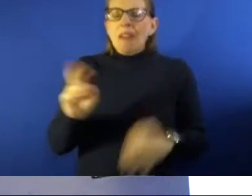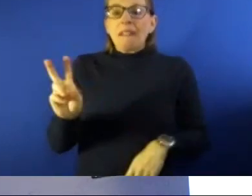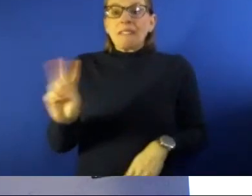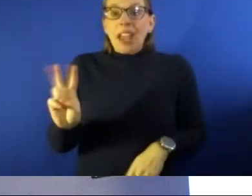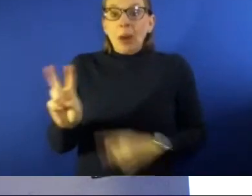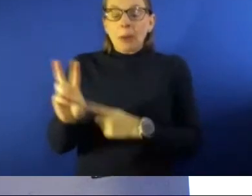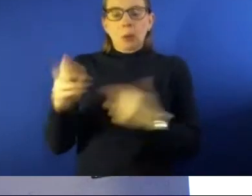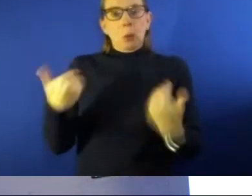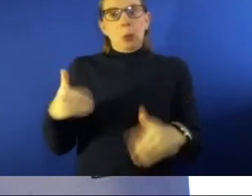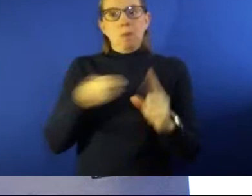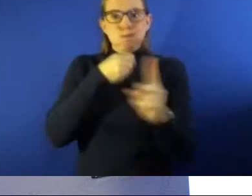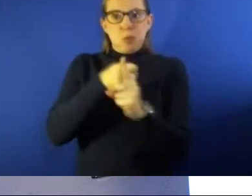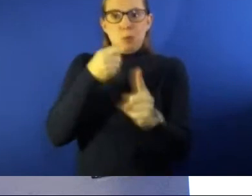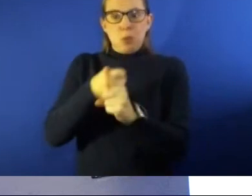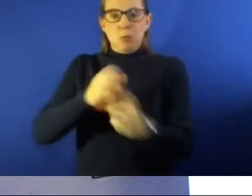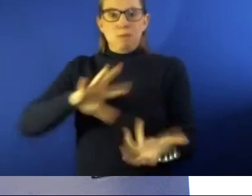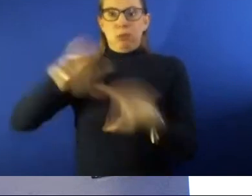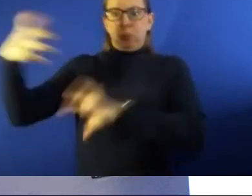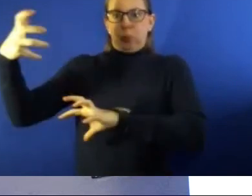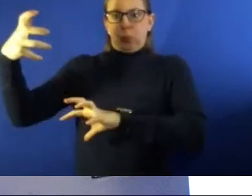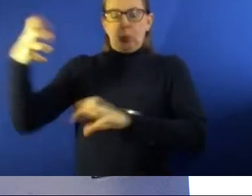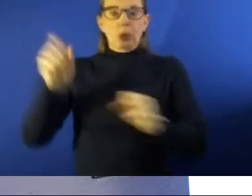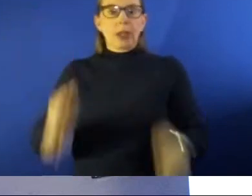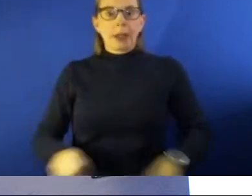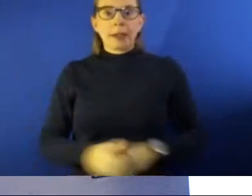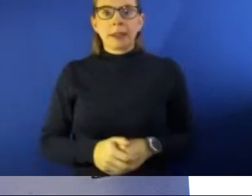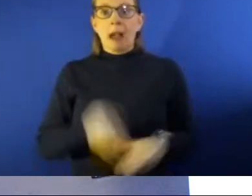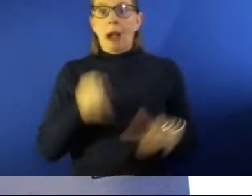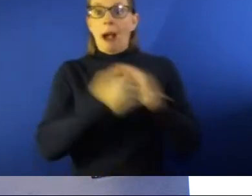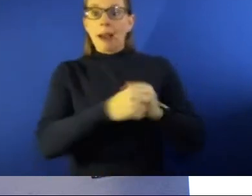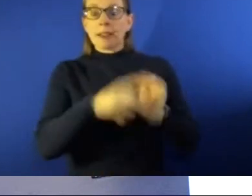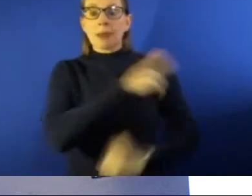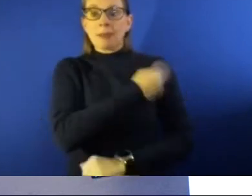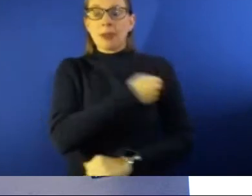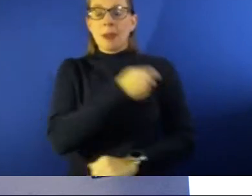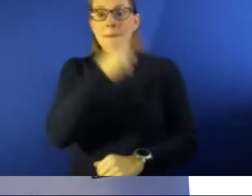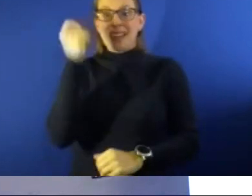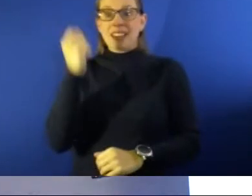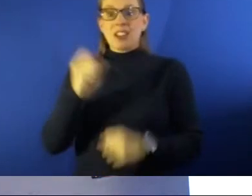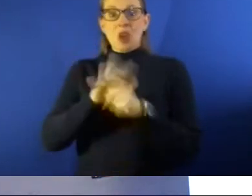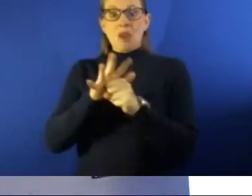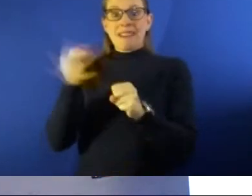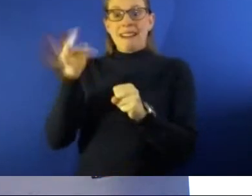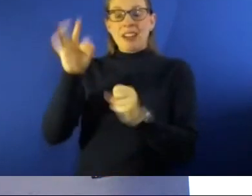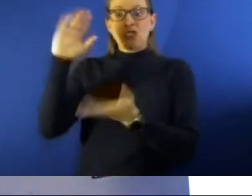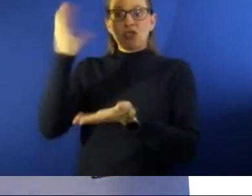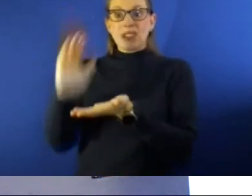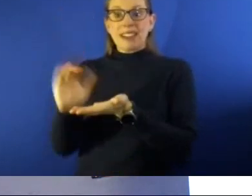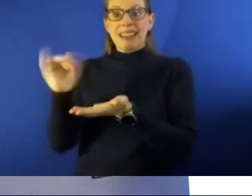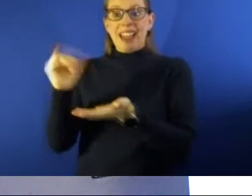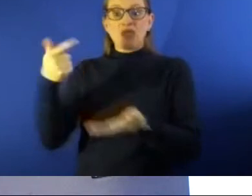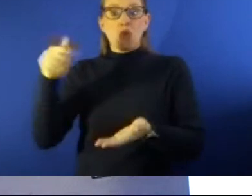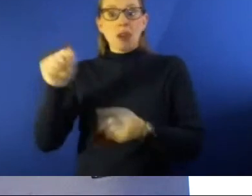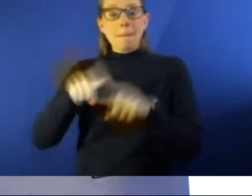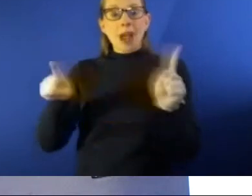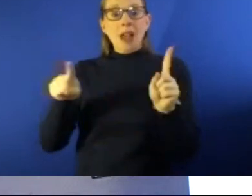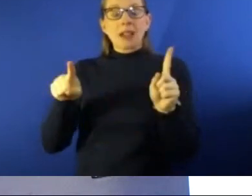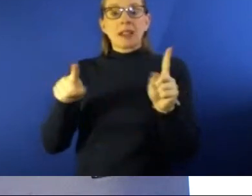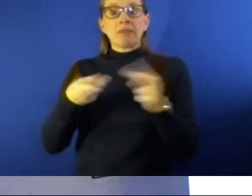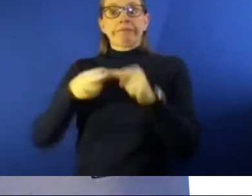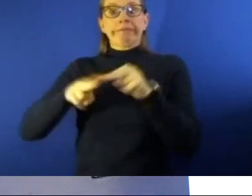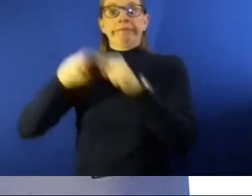the scales one way or another. Hospitalizations due to COVID-19 are decreasing in places like Georgia, but they're on the rise in places like